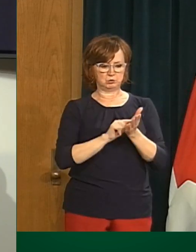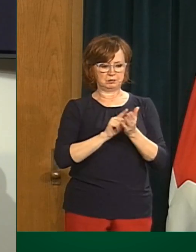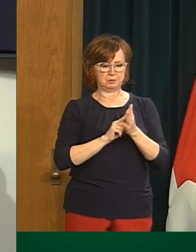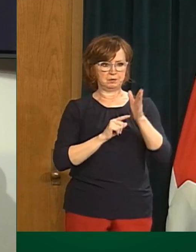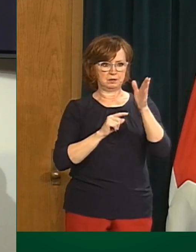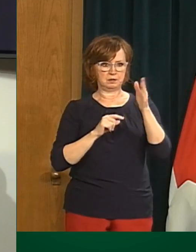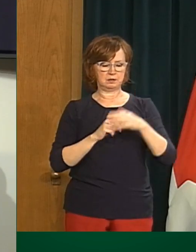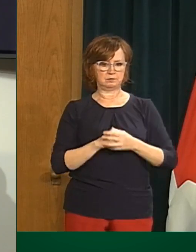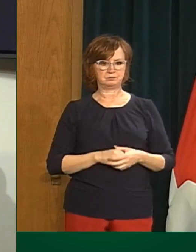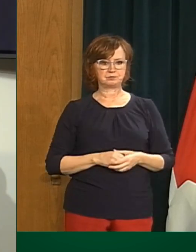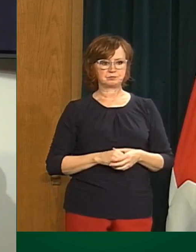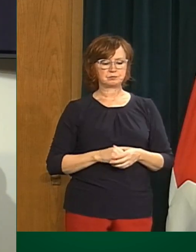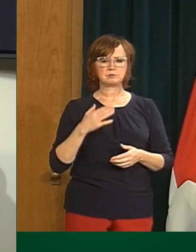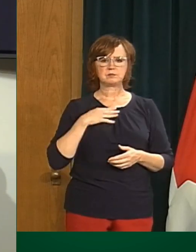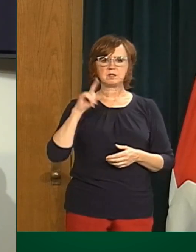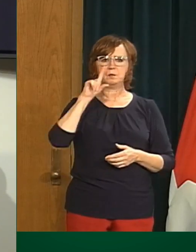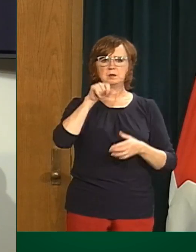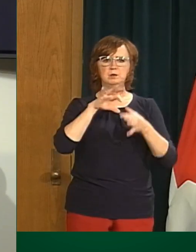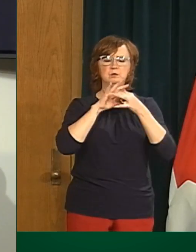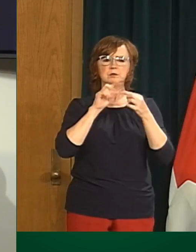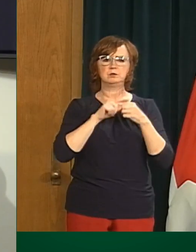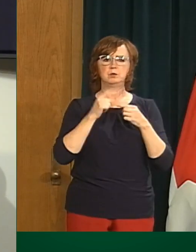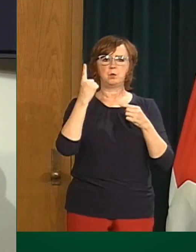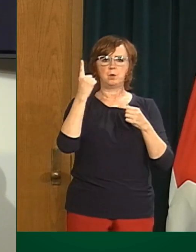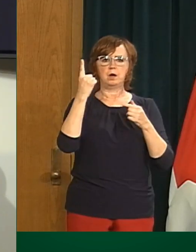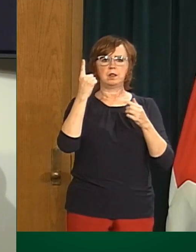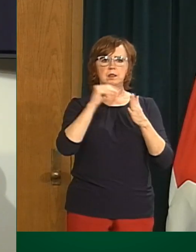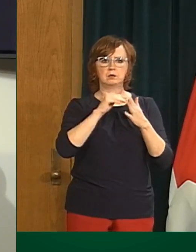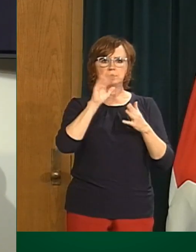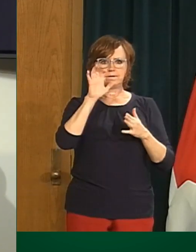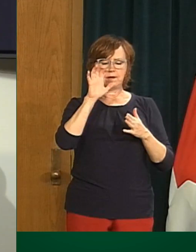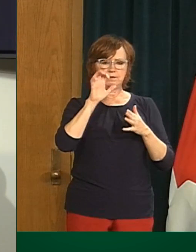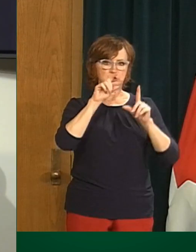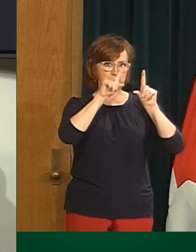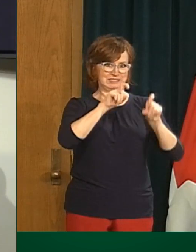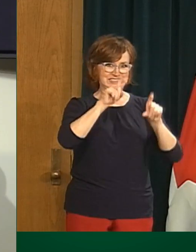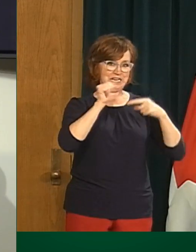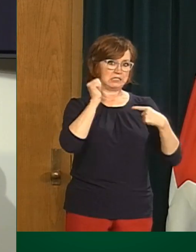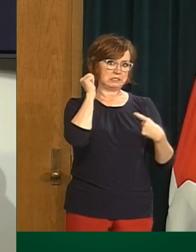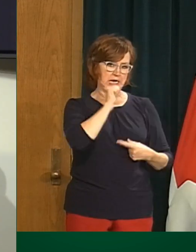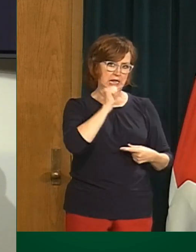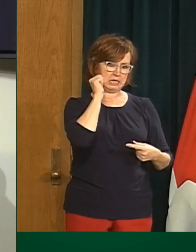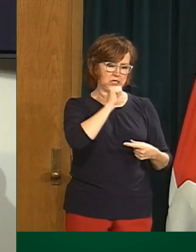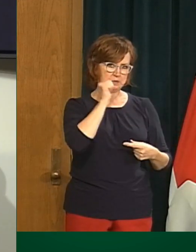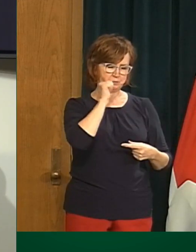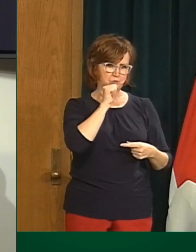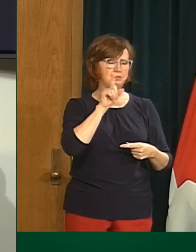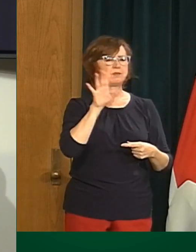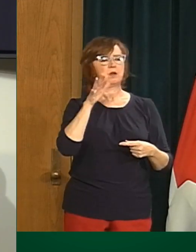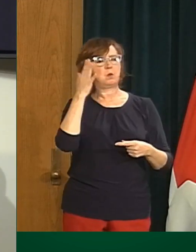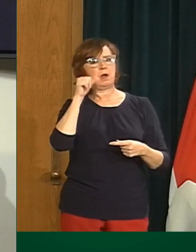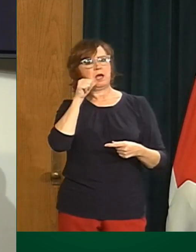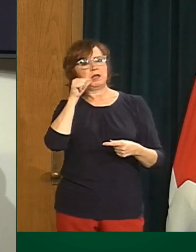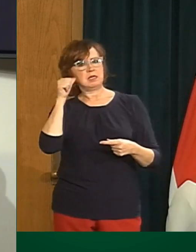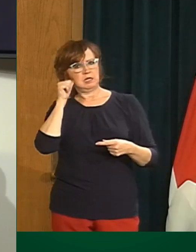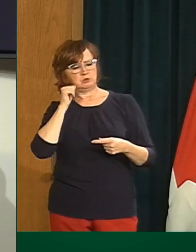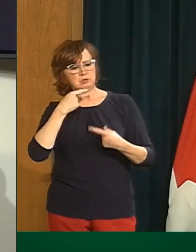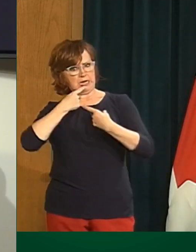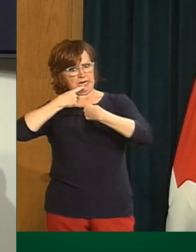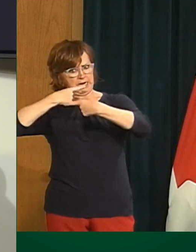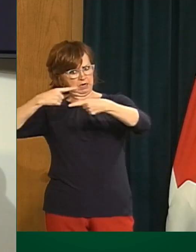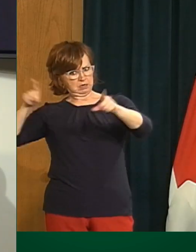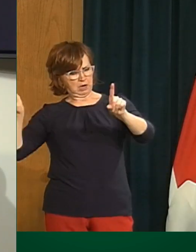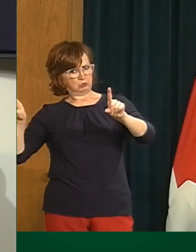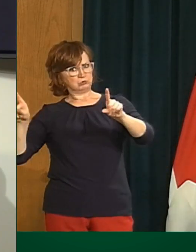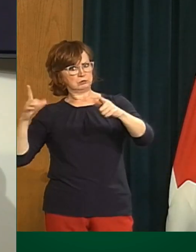the 1,500 tests per day as it relates to yesterday's announcement in